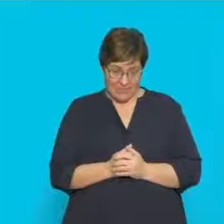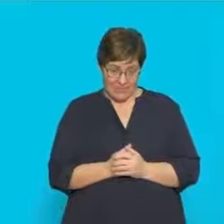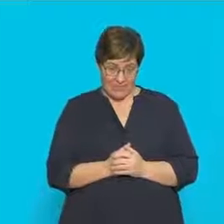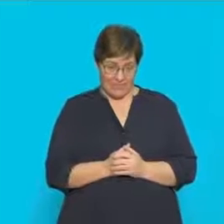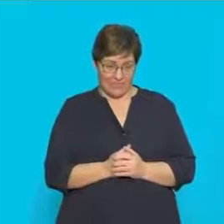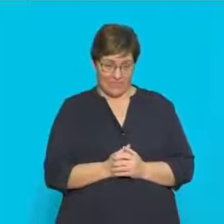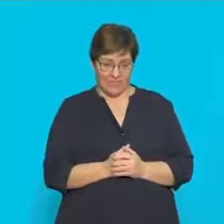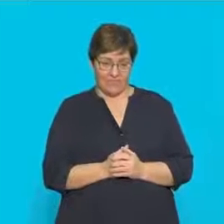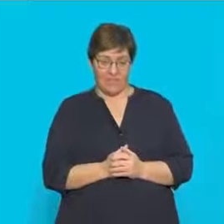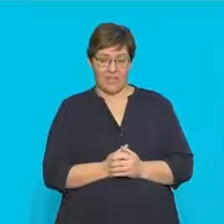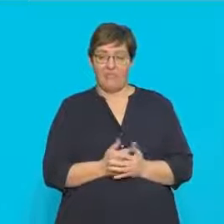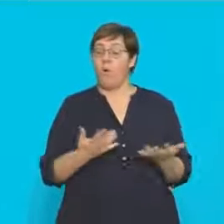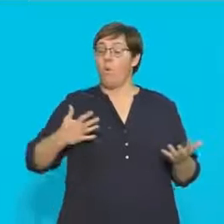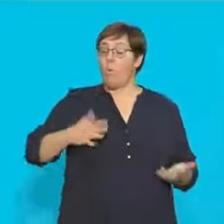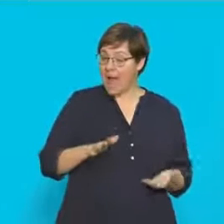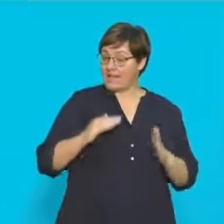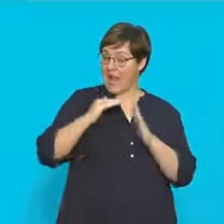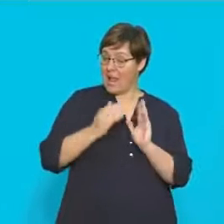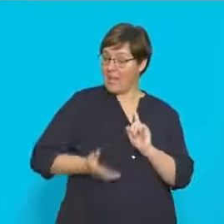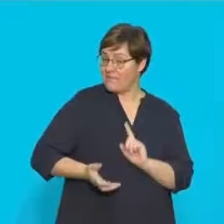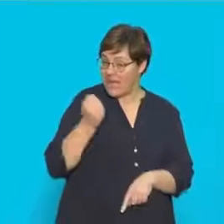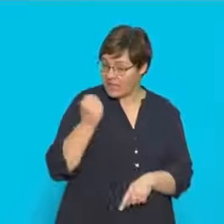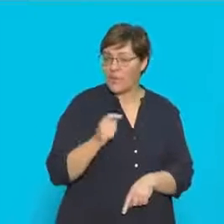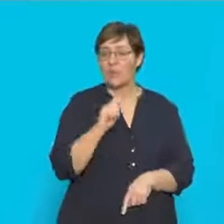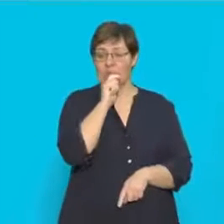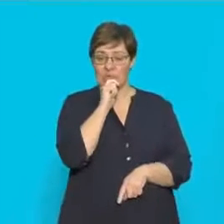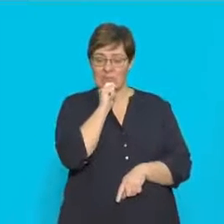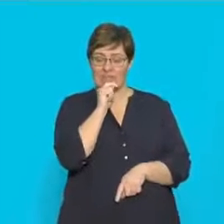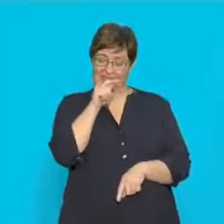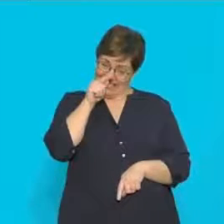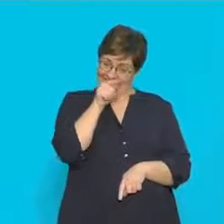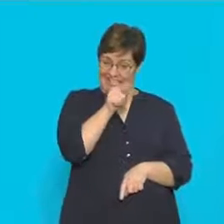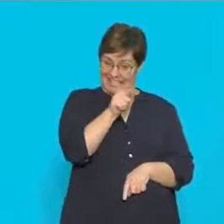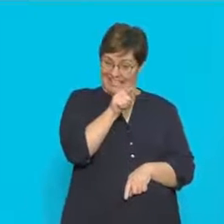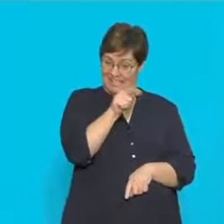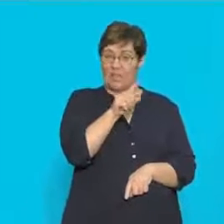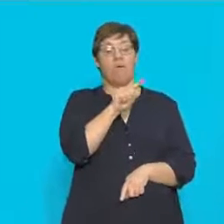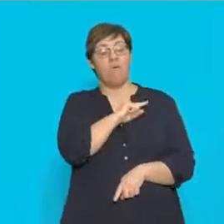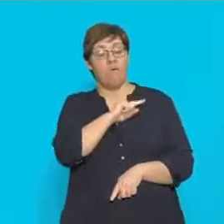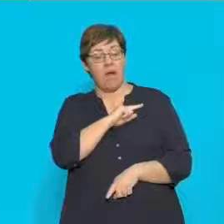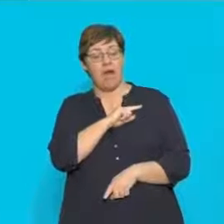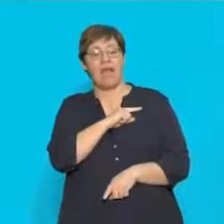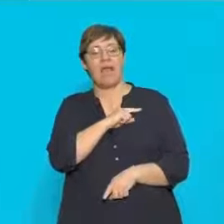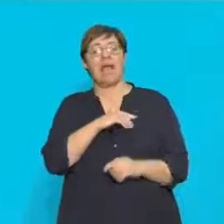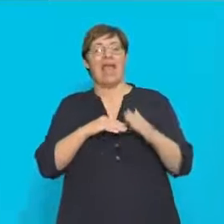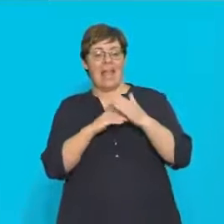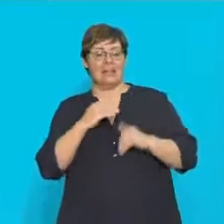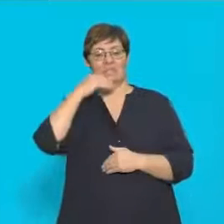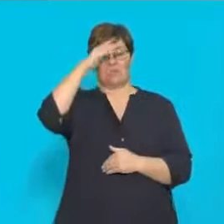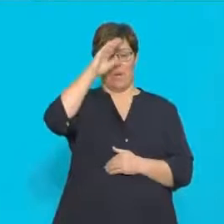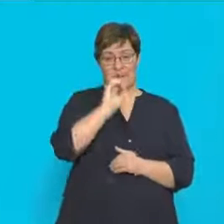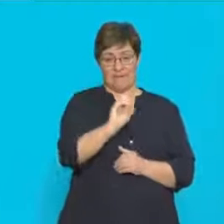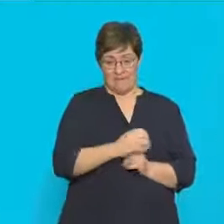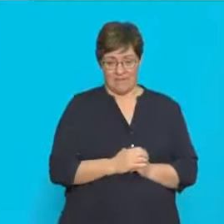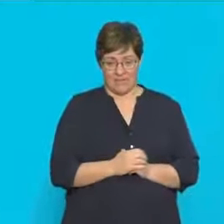angles. So if we want to find an angle, then we will use this version because the angles are in the